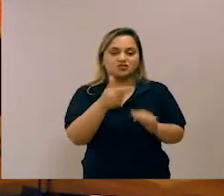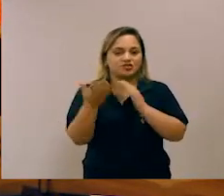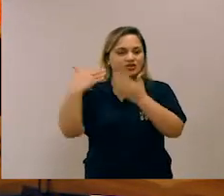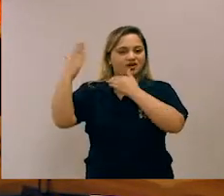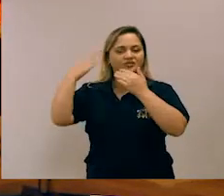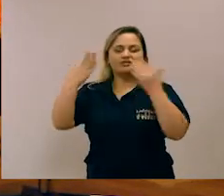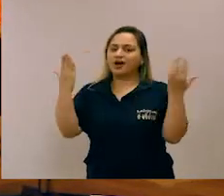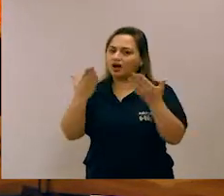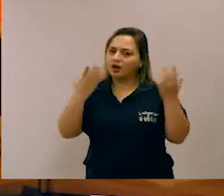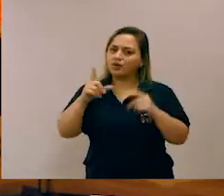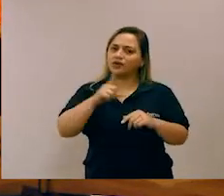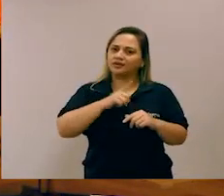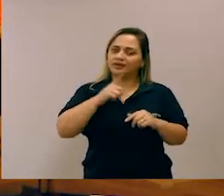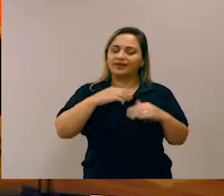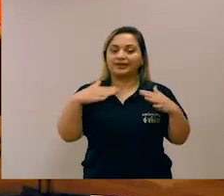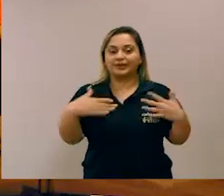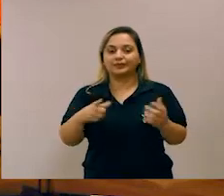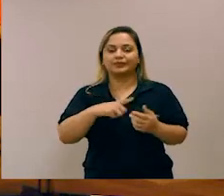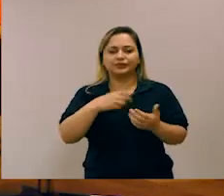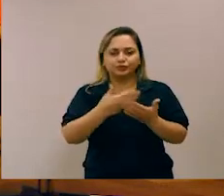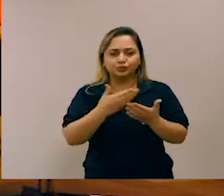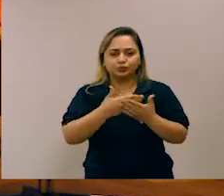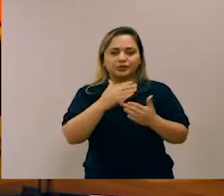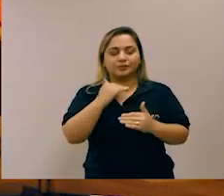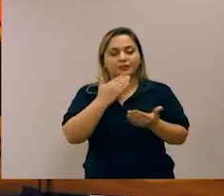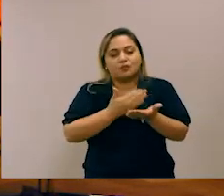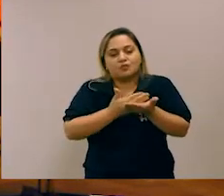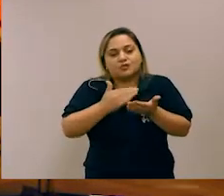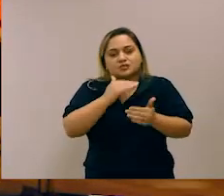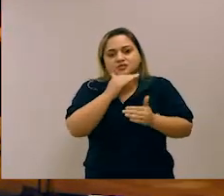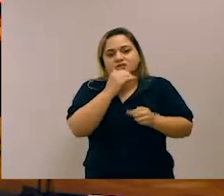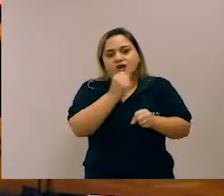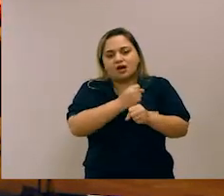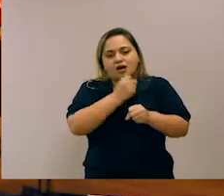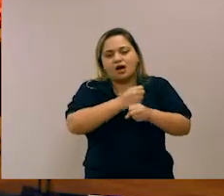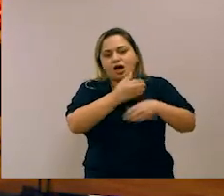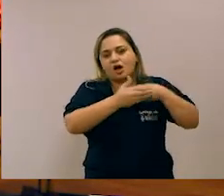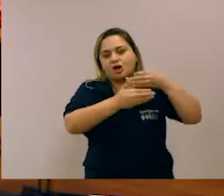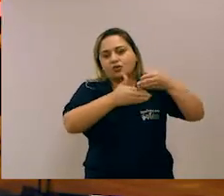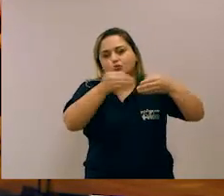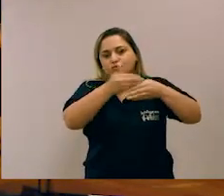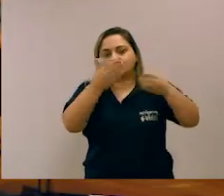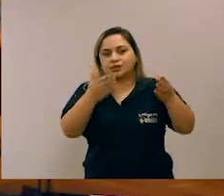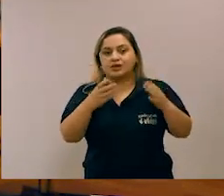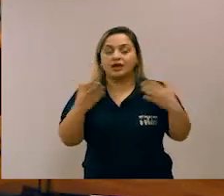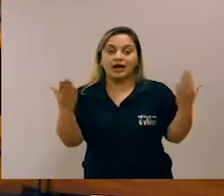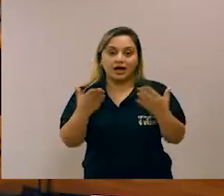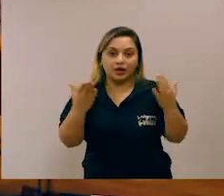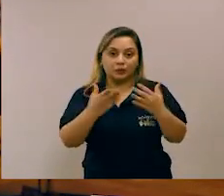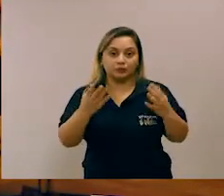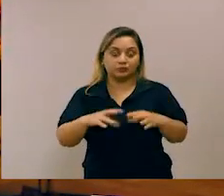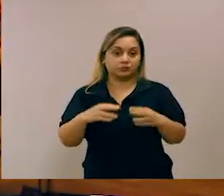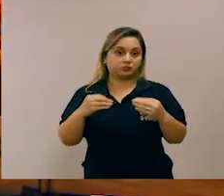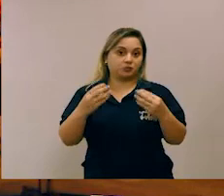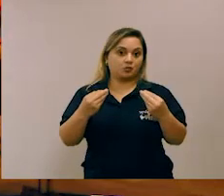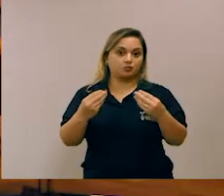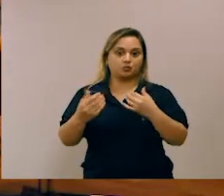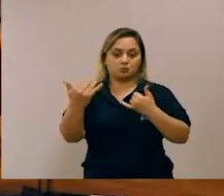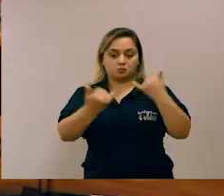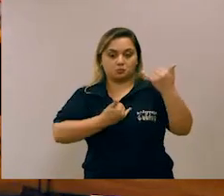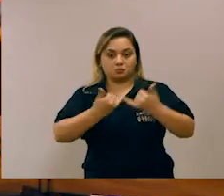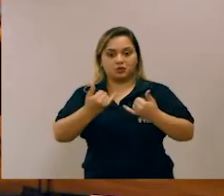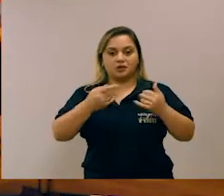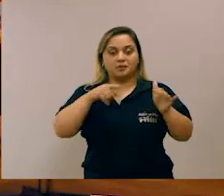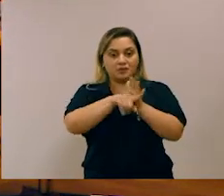have more experience. So it's going to be a specific study. So we're still constructing this. Wow, now we have many, many